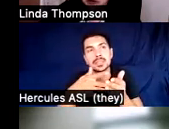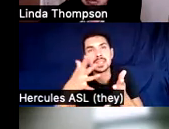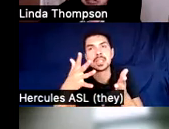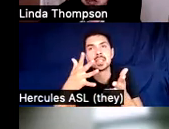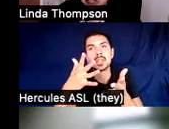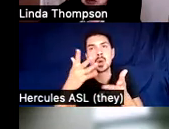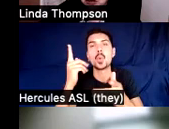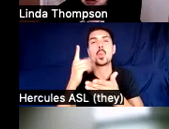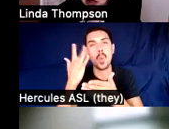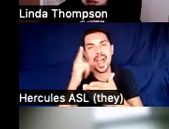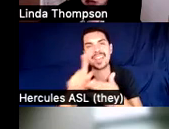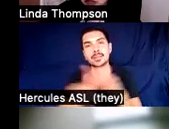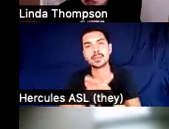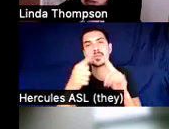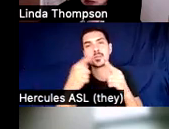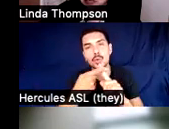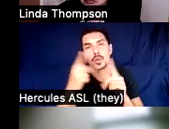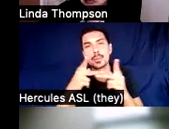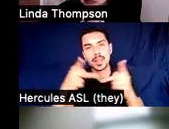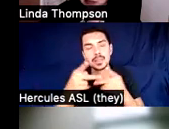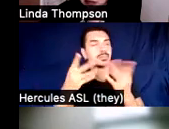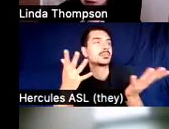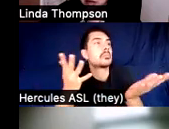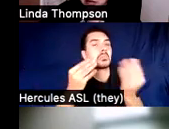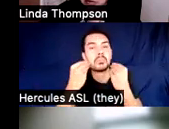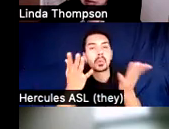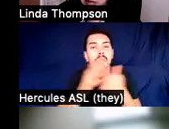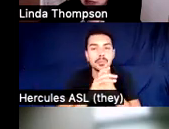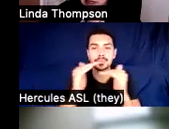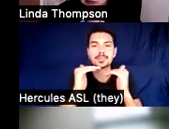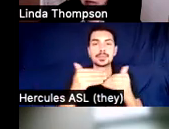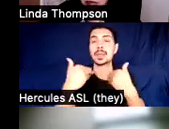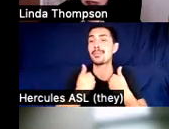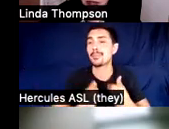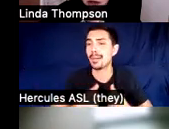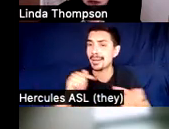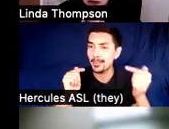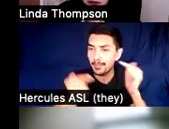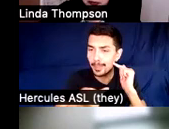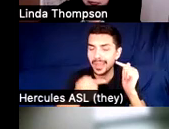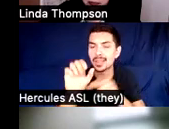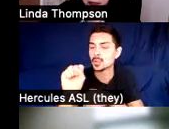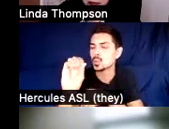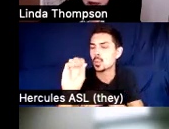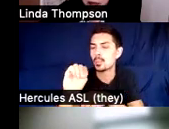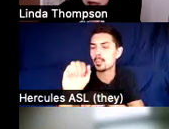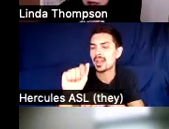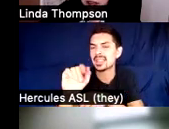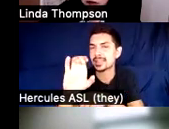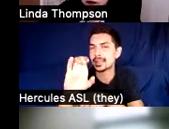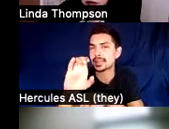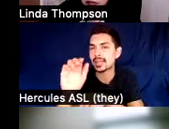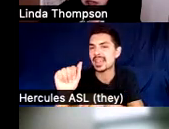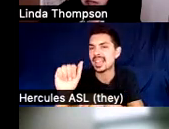Remember I talked about the health ailments, the body aches and pains, and